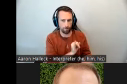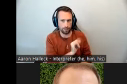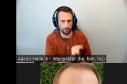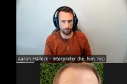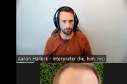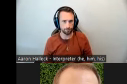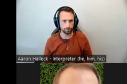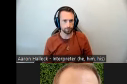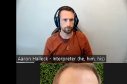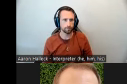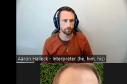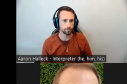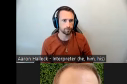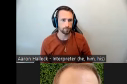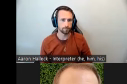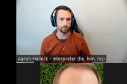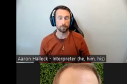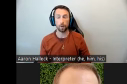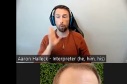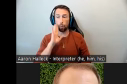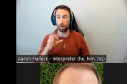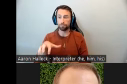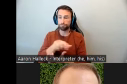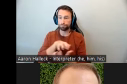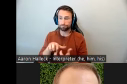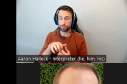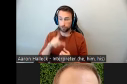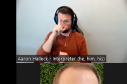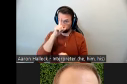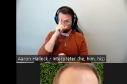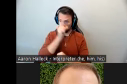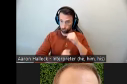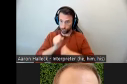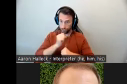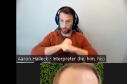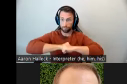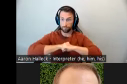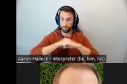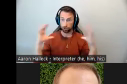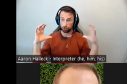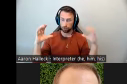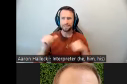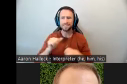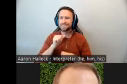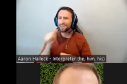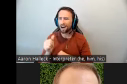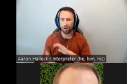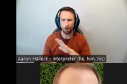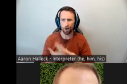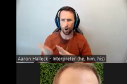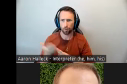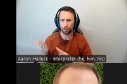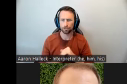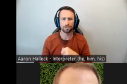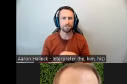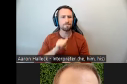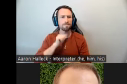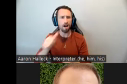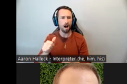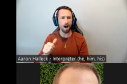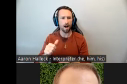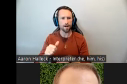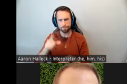They combine strategic vision. This is not an operational or tactical group. This is a group that is focused on influencing